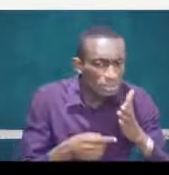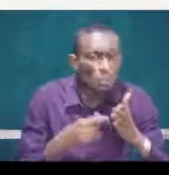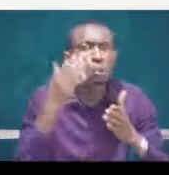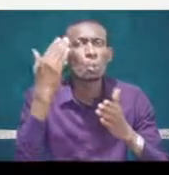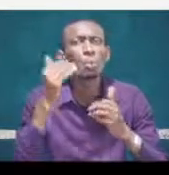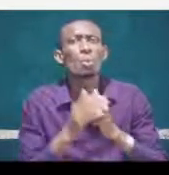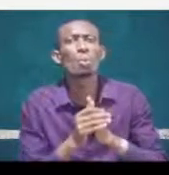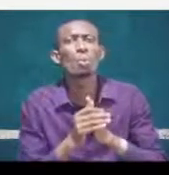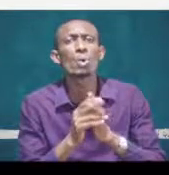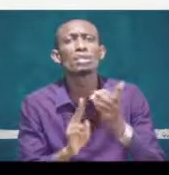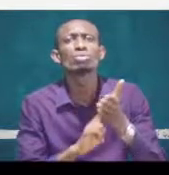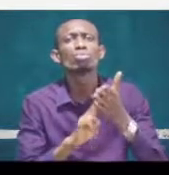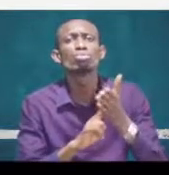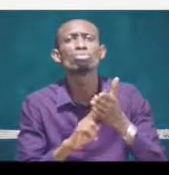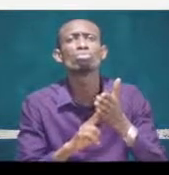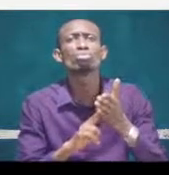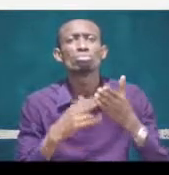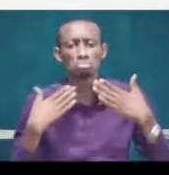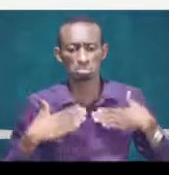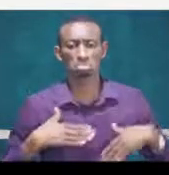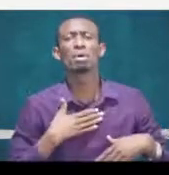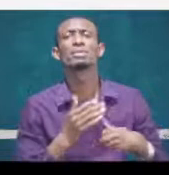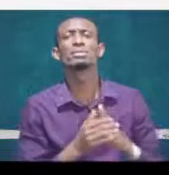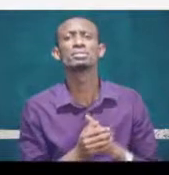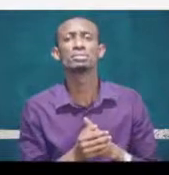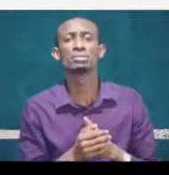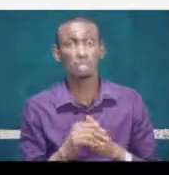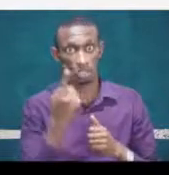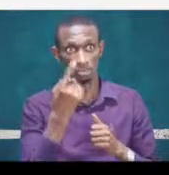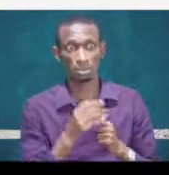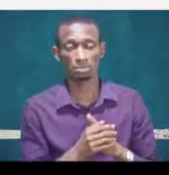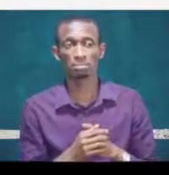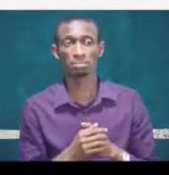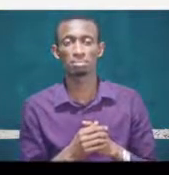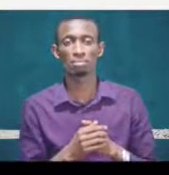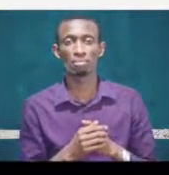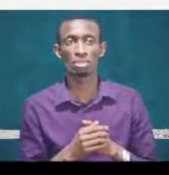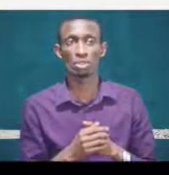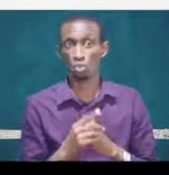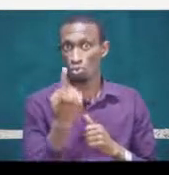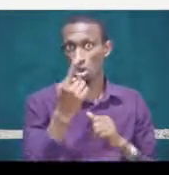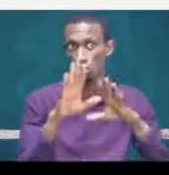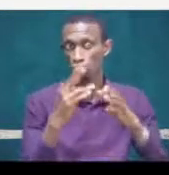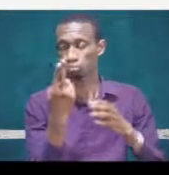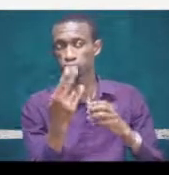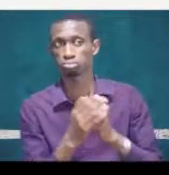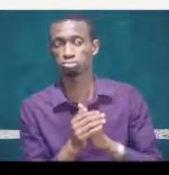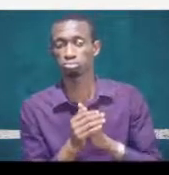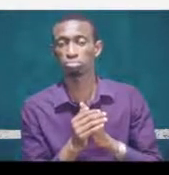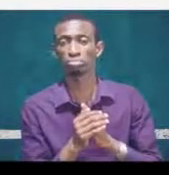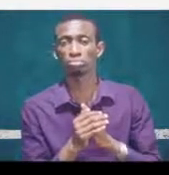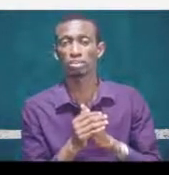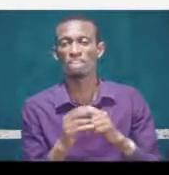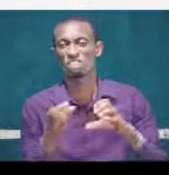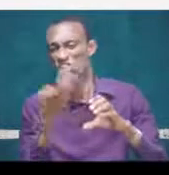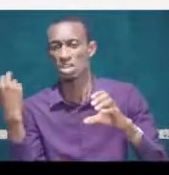us? Why did they have to use some of those organisms? So one, that when 1 or 2 bases were added or deleted,